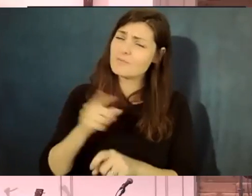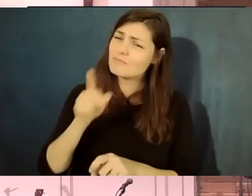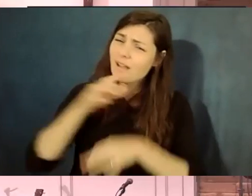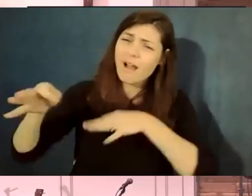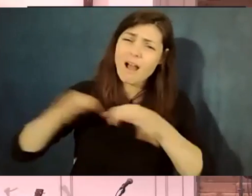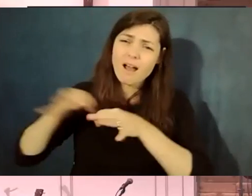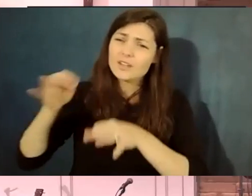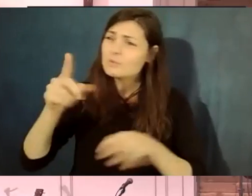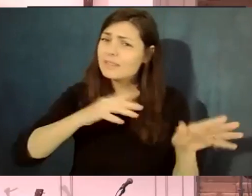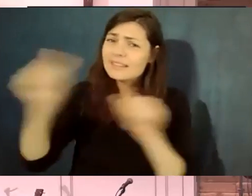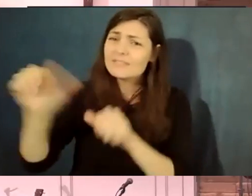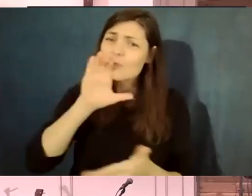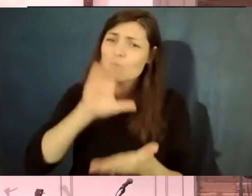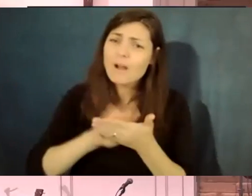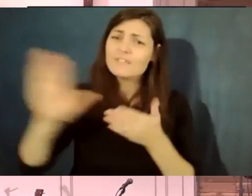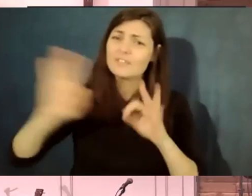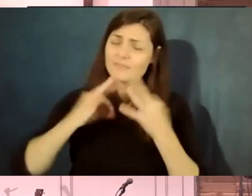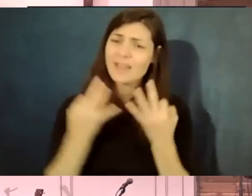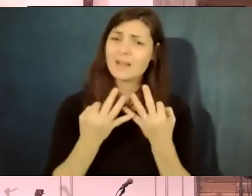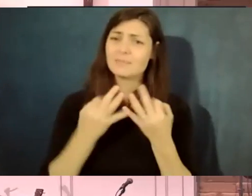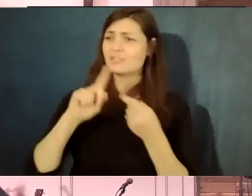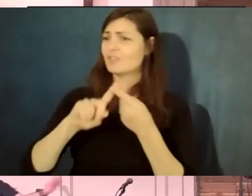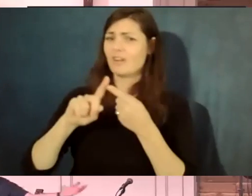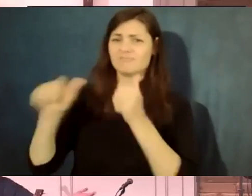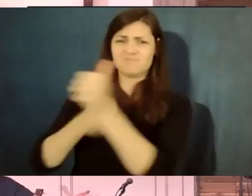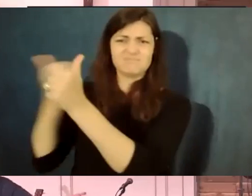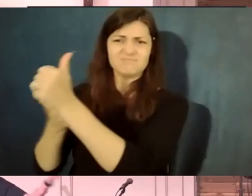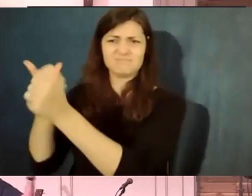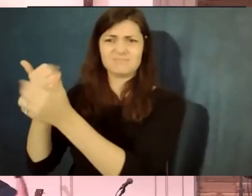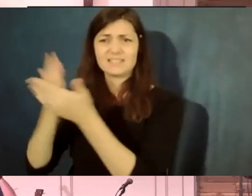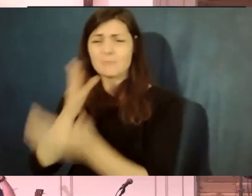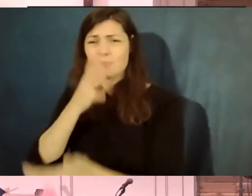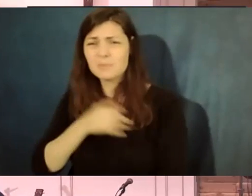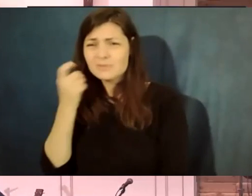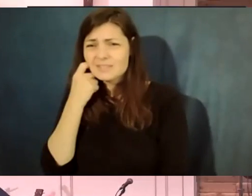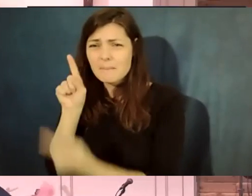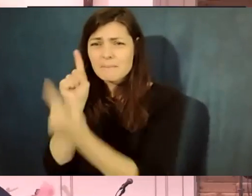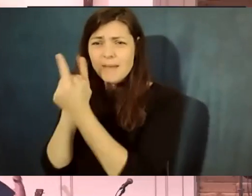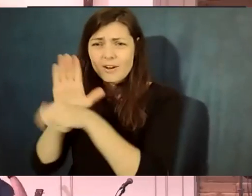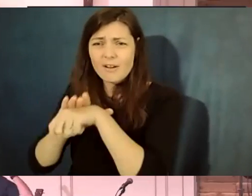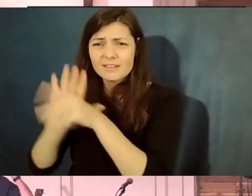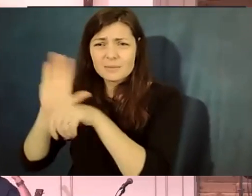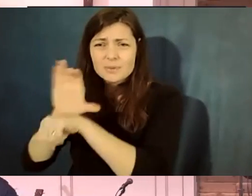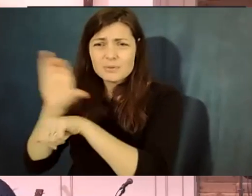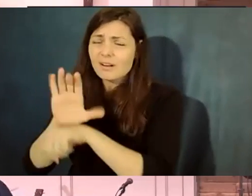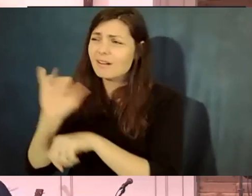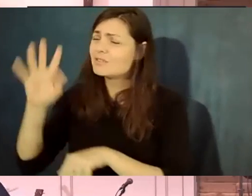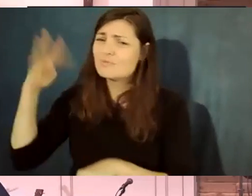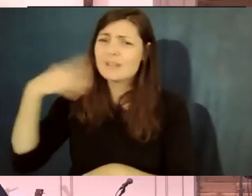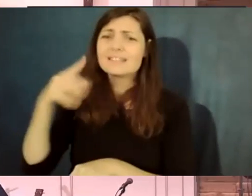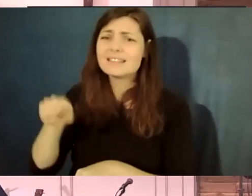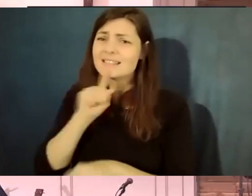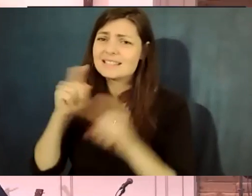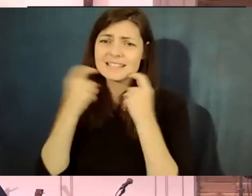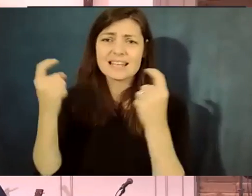You're leaving your wife and your family to go after some woman you met on social media? This is crazy. It's sin. He